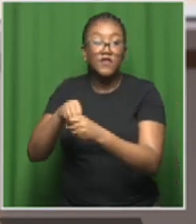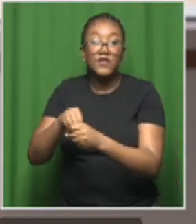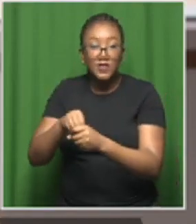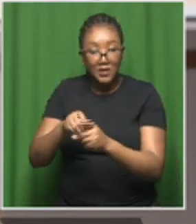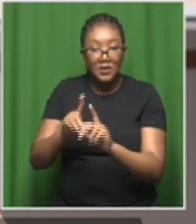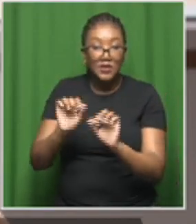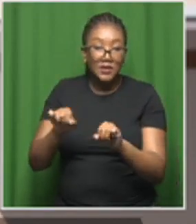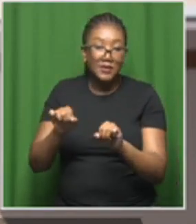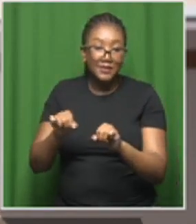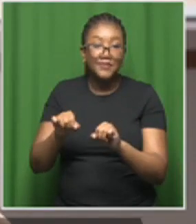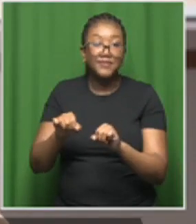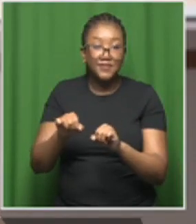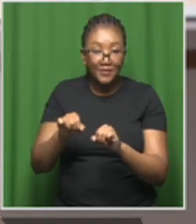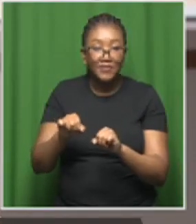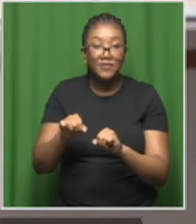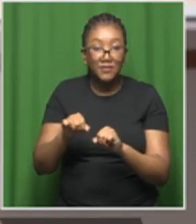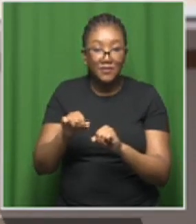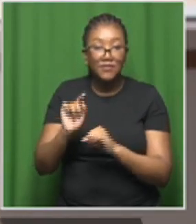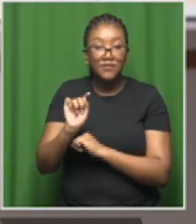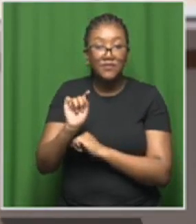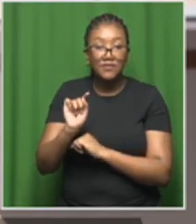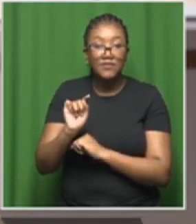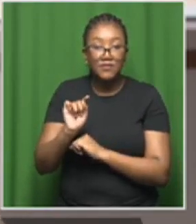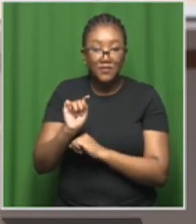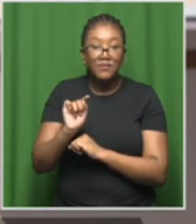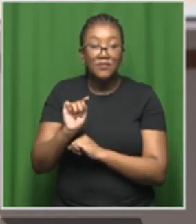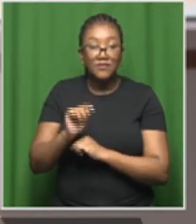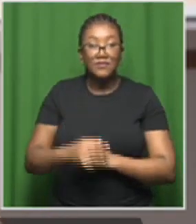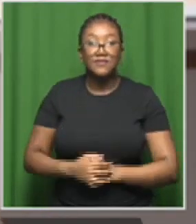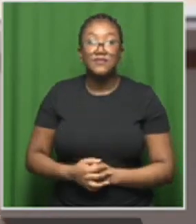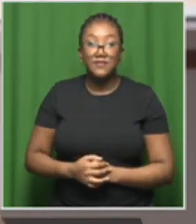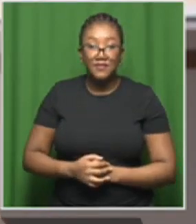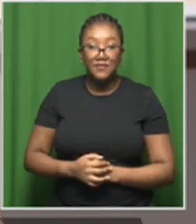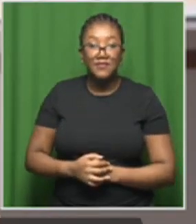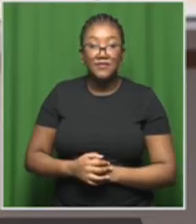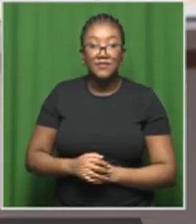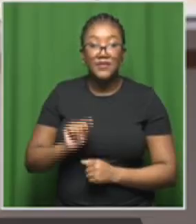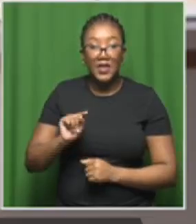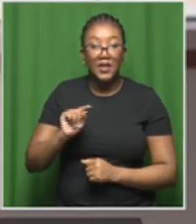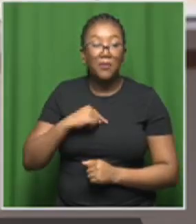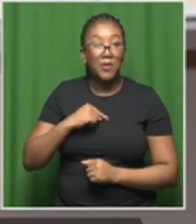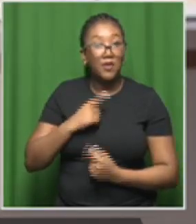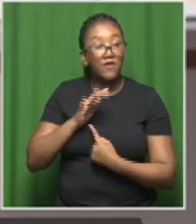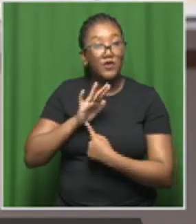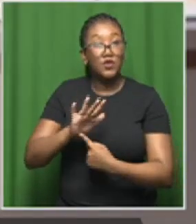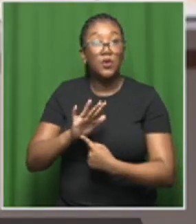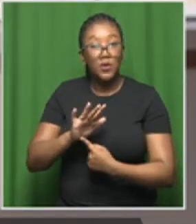of presented at world economic forums, right? That we're not just a